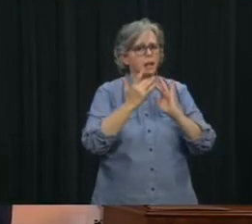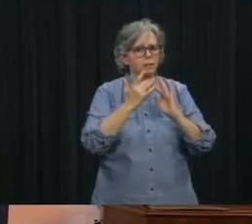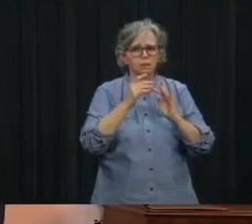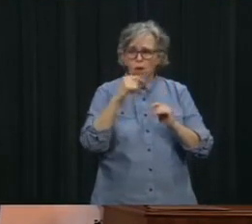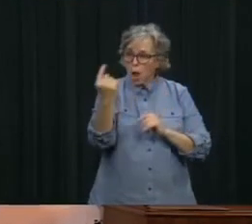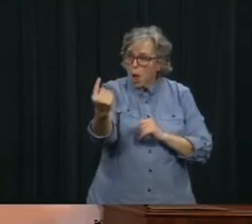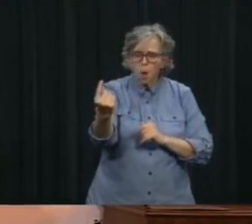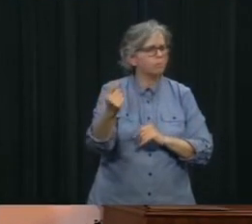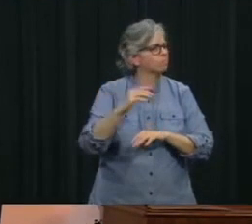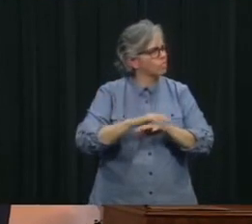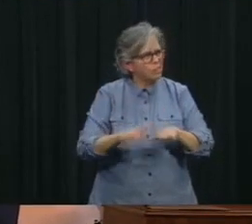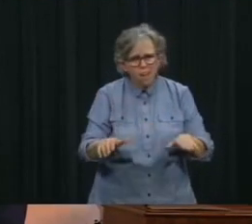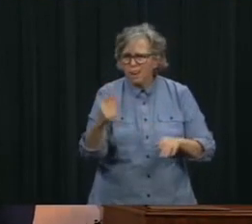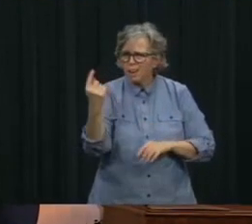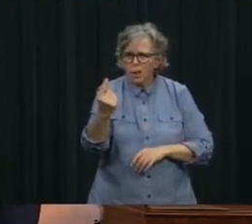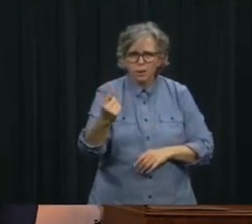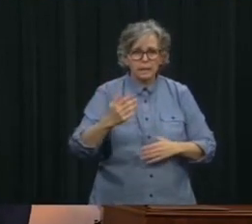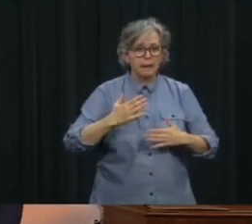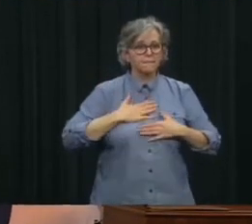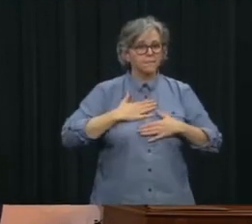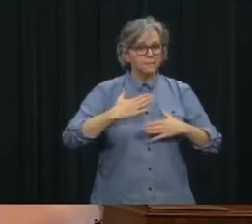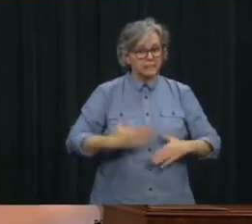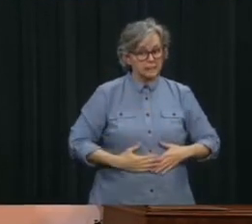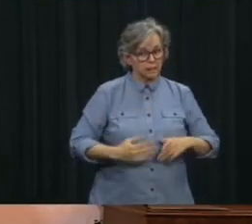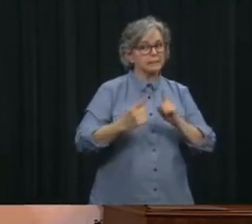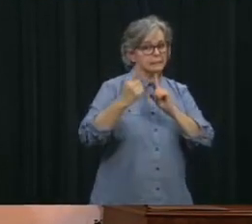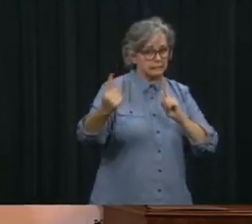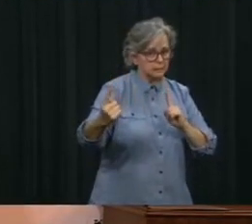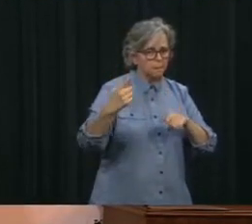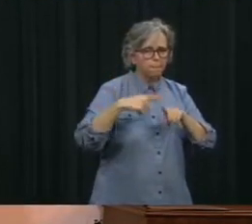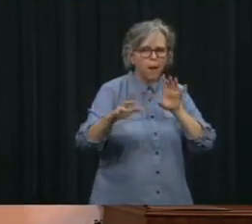social distancing. We're going to reach out to help each other.